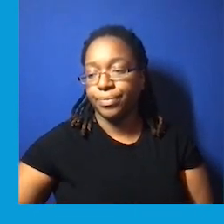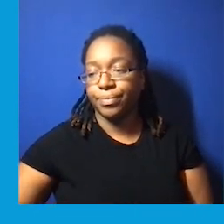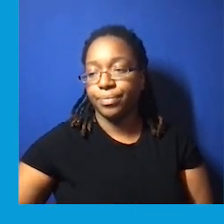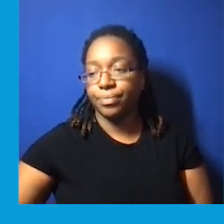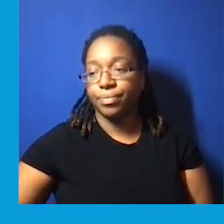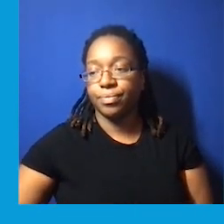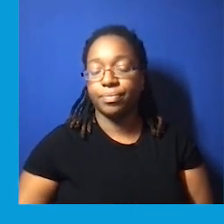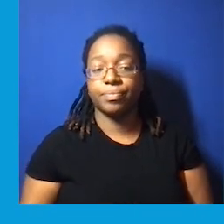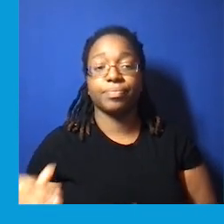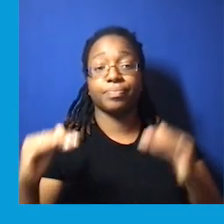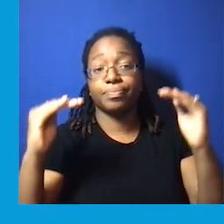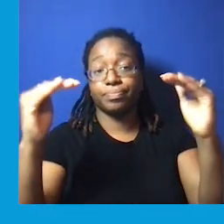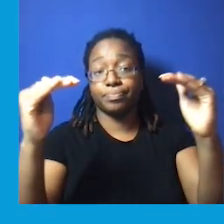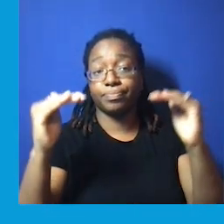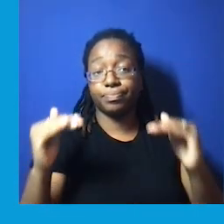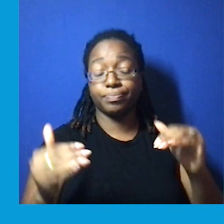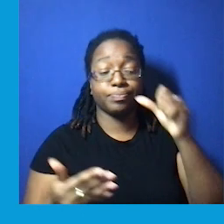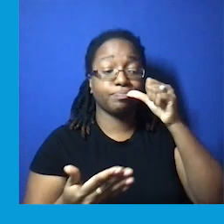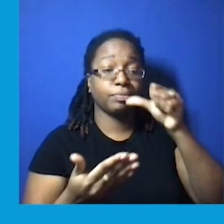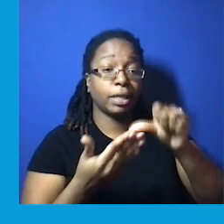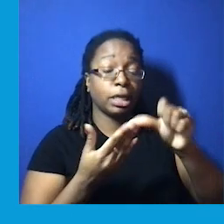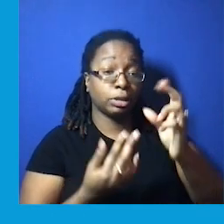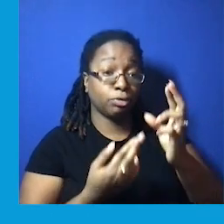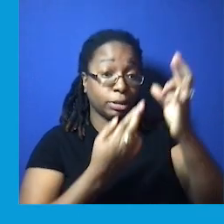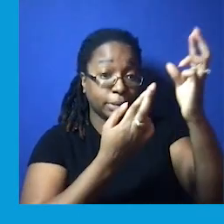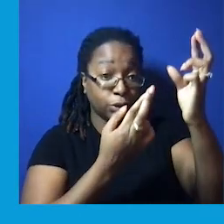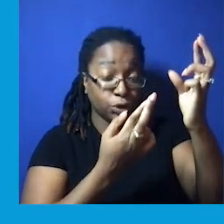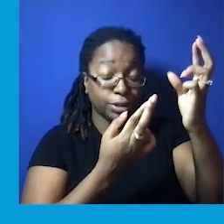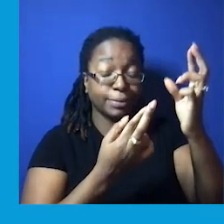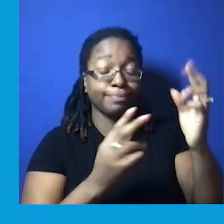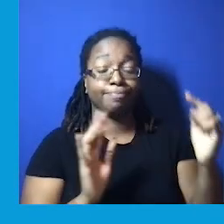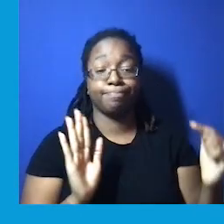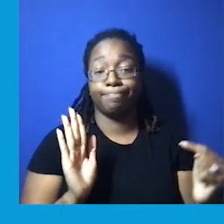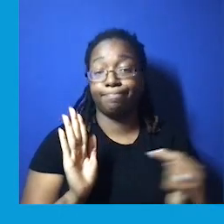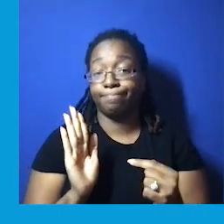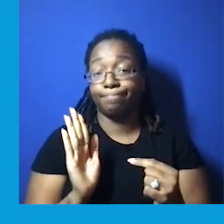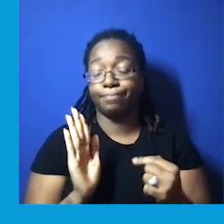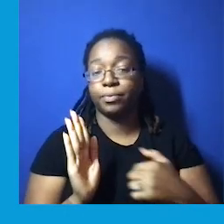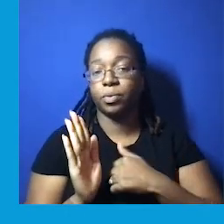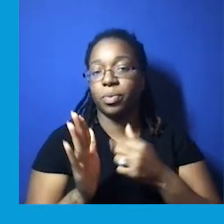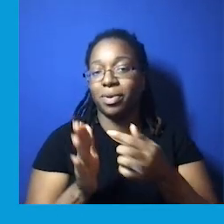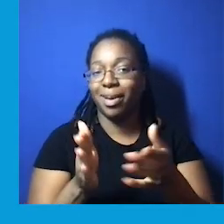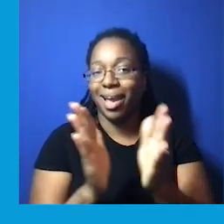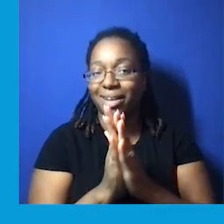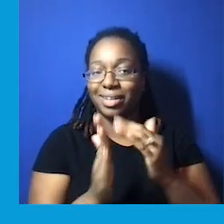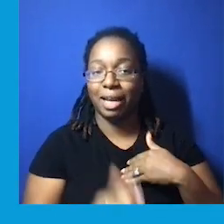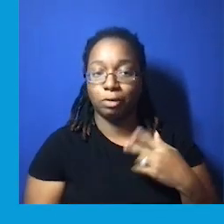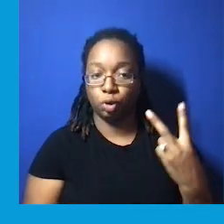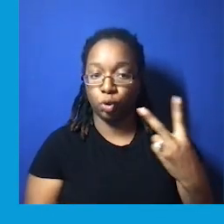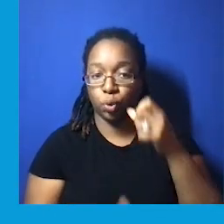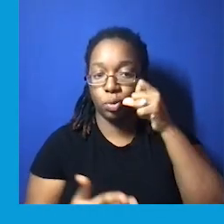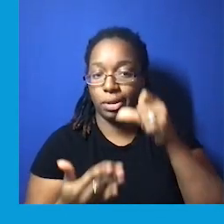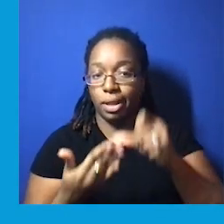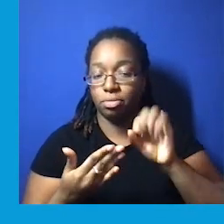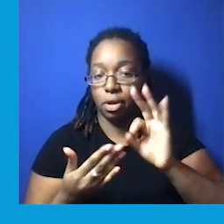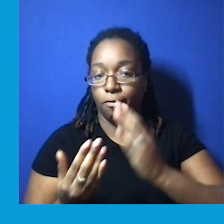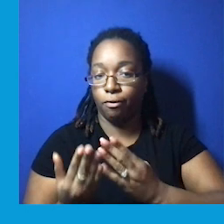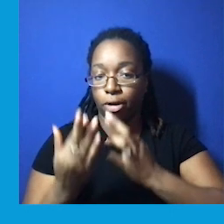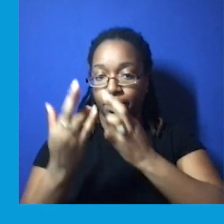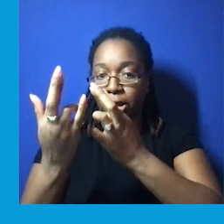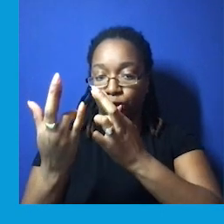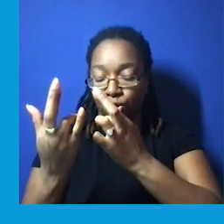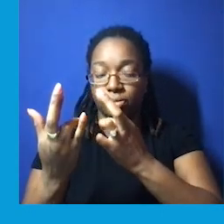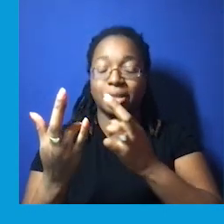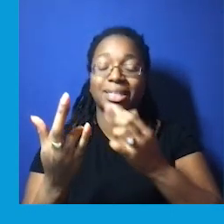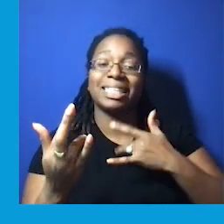The next section is our letters of recommendation. In this section, we ask that you get 2 letters of recommendation from